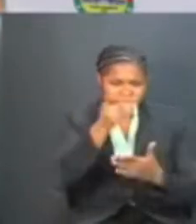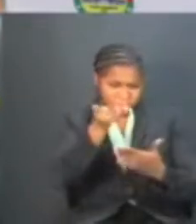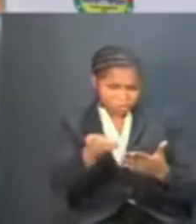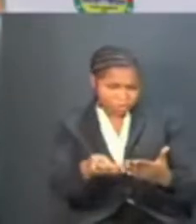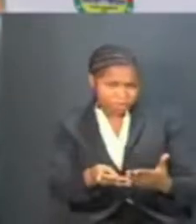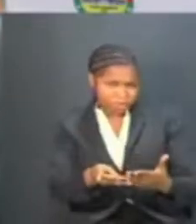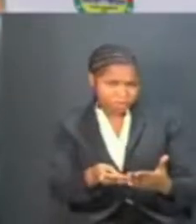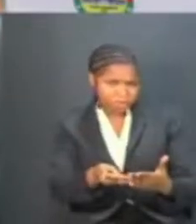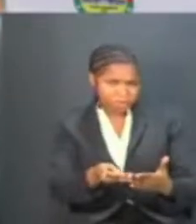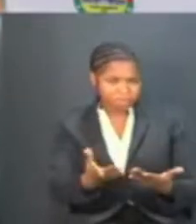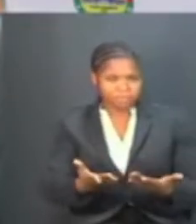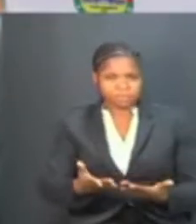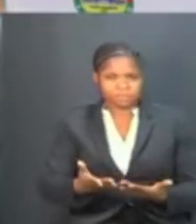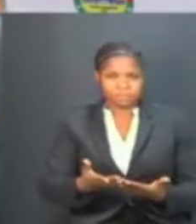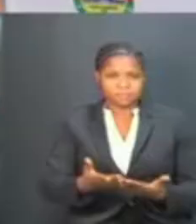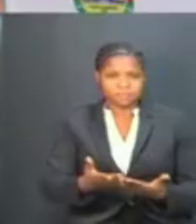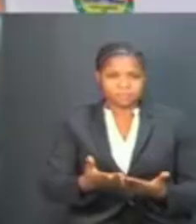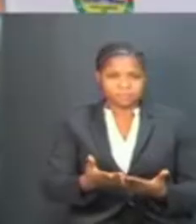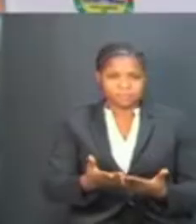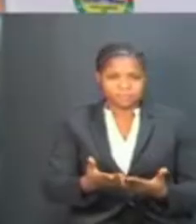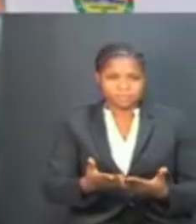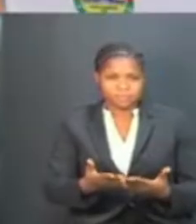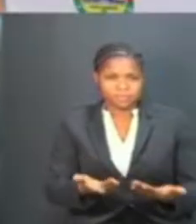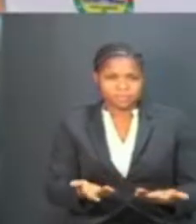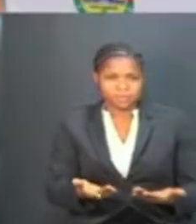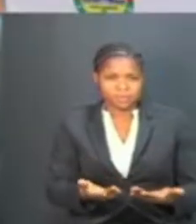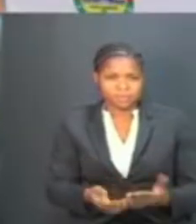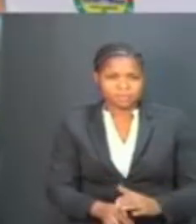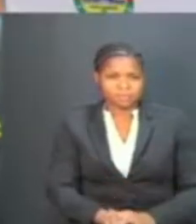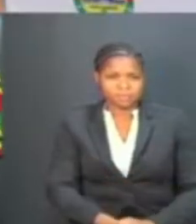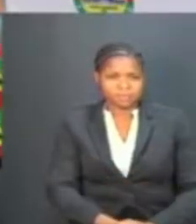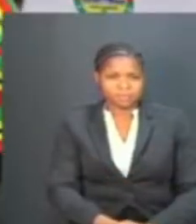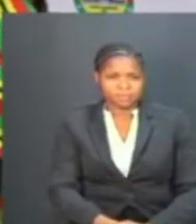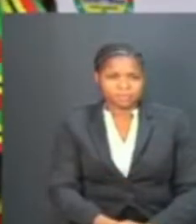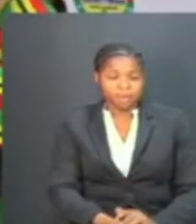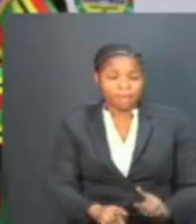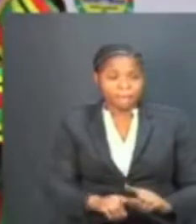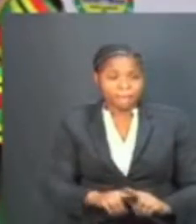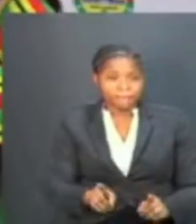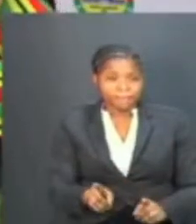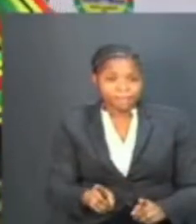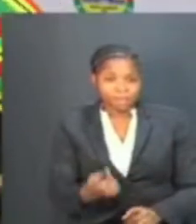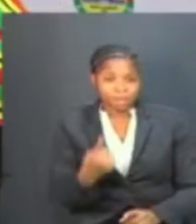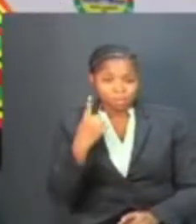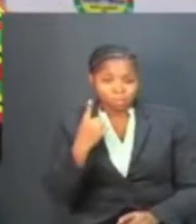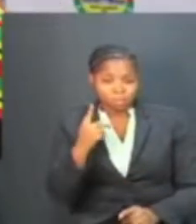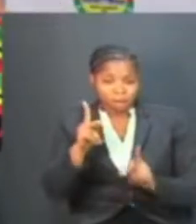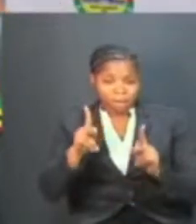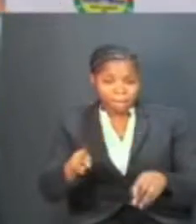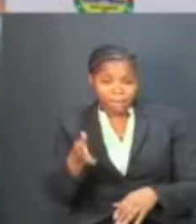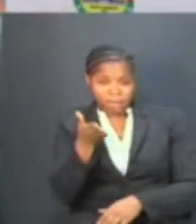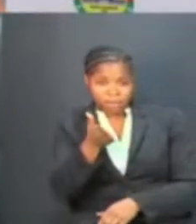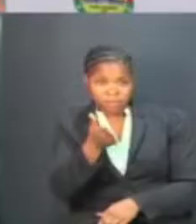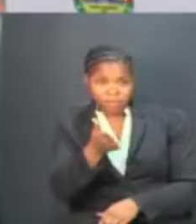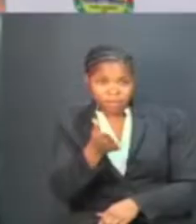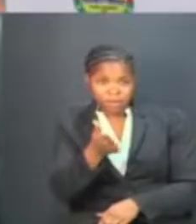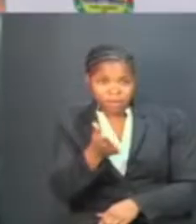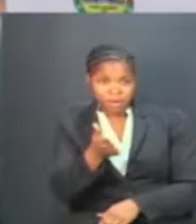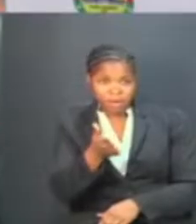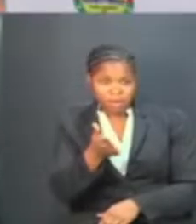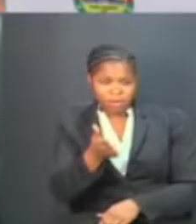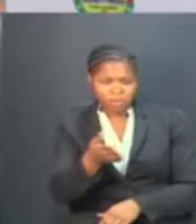basically almost all those here have got that type. But there is one person here who is wearing the